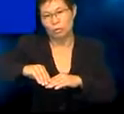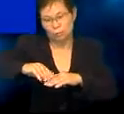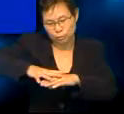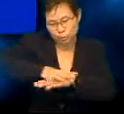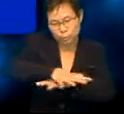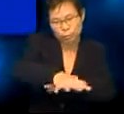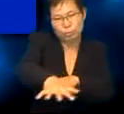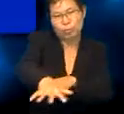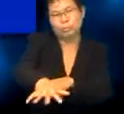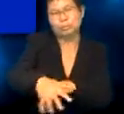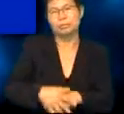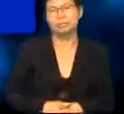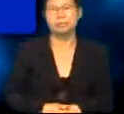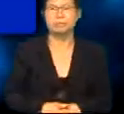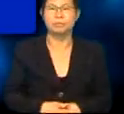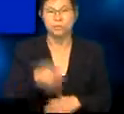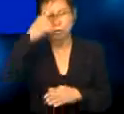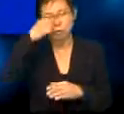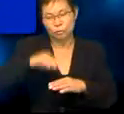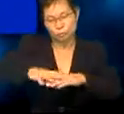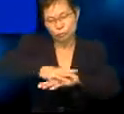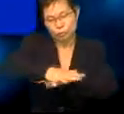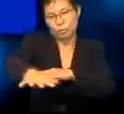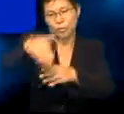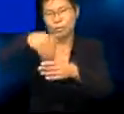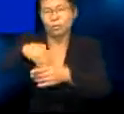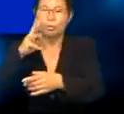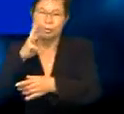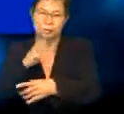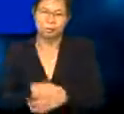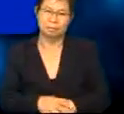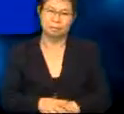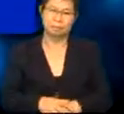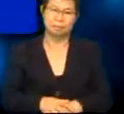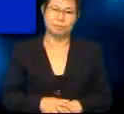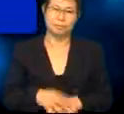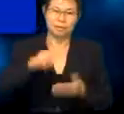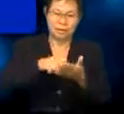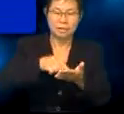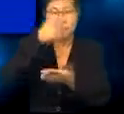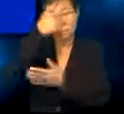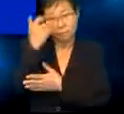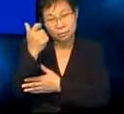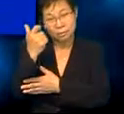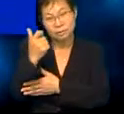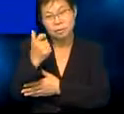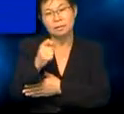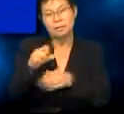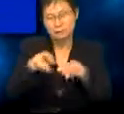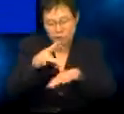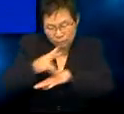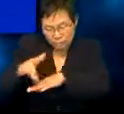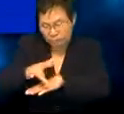concentrated copper to sulfate solution to diffuse in water. This is because